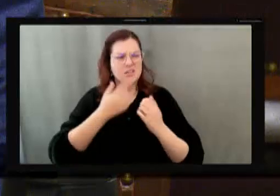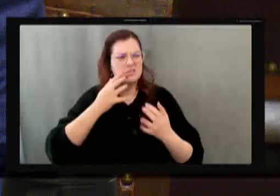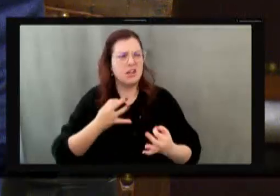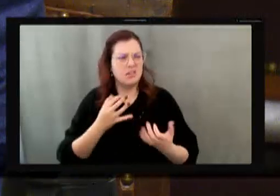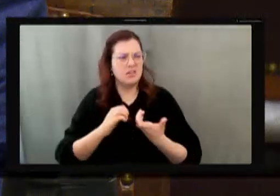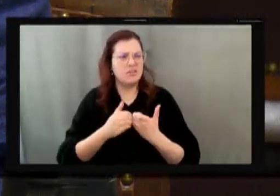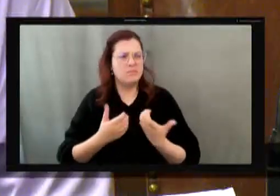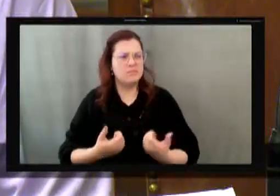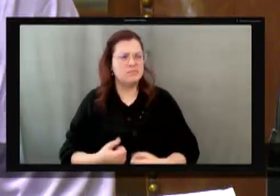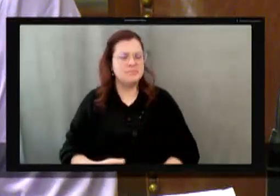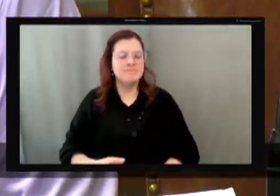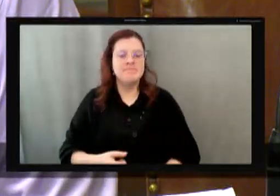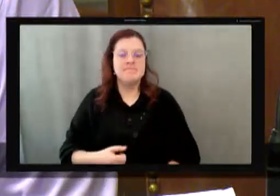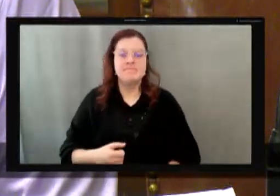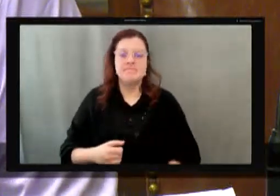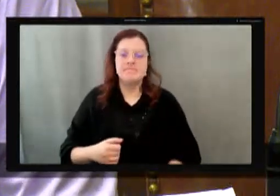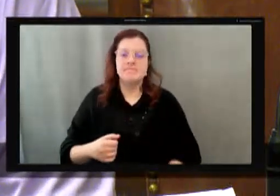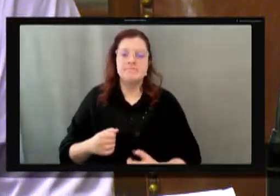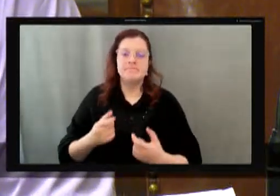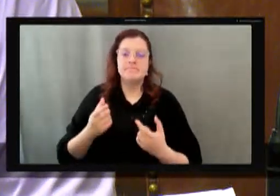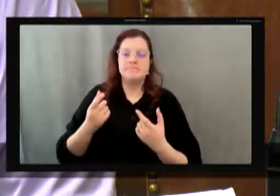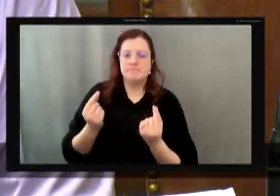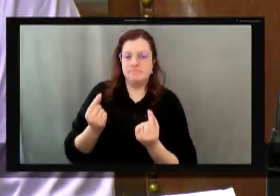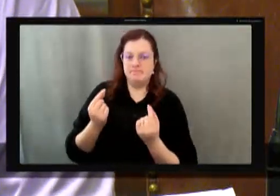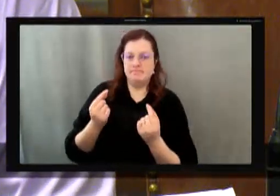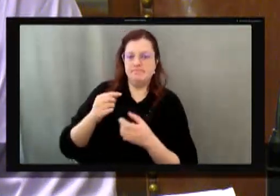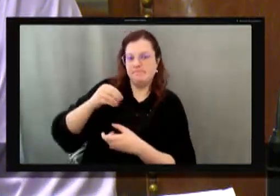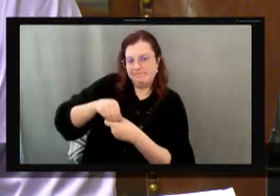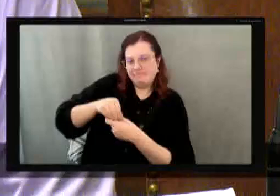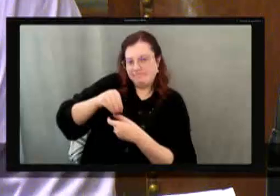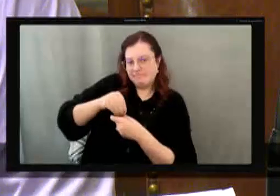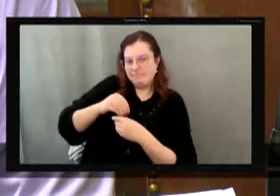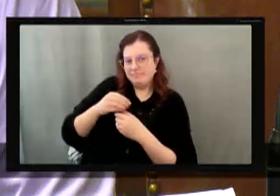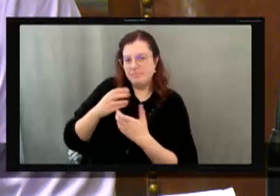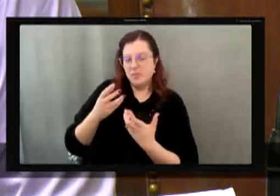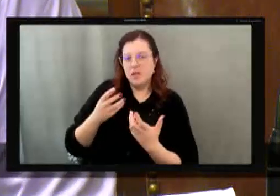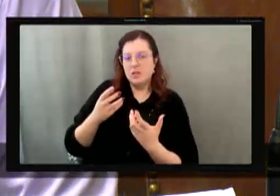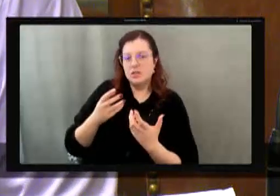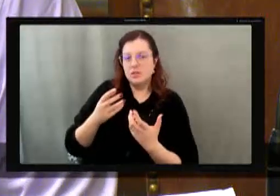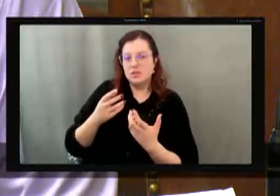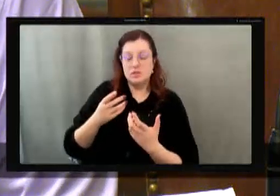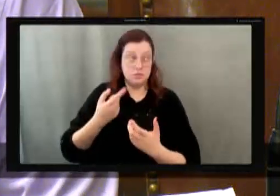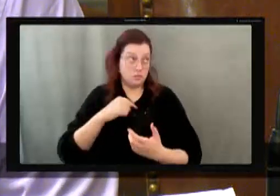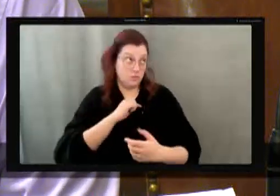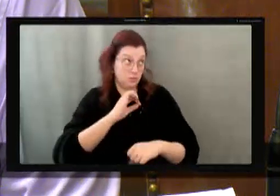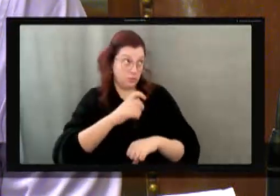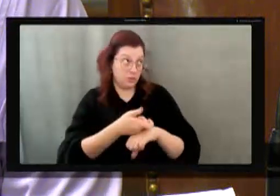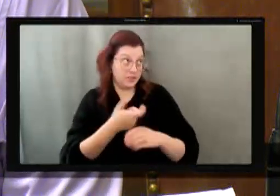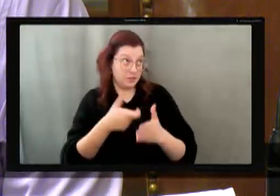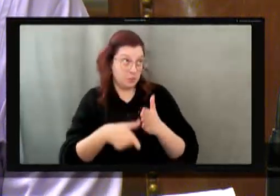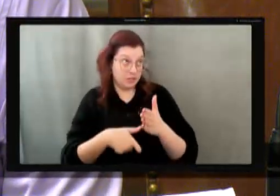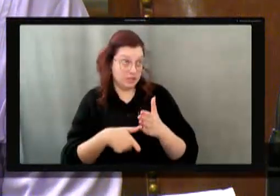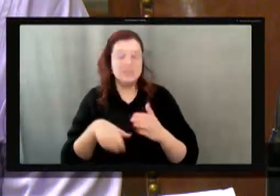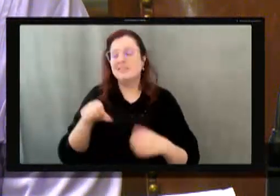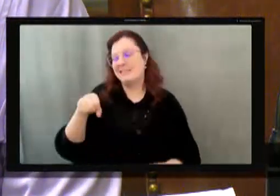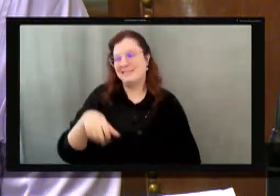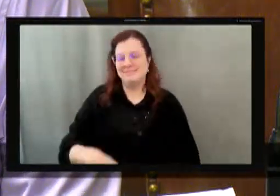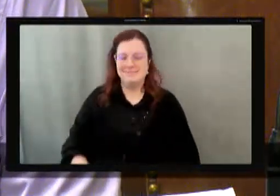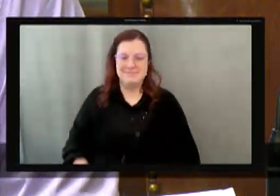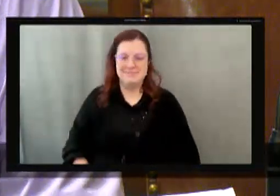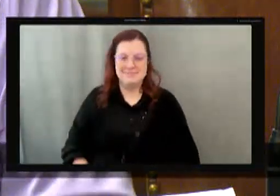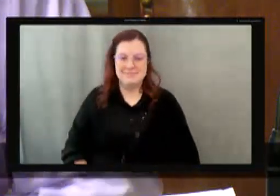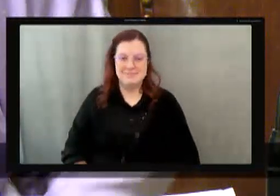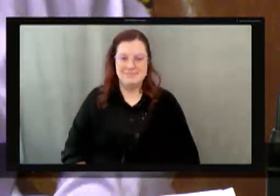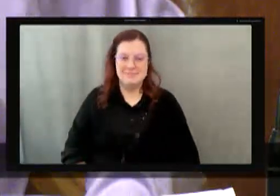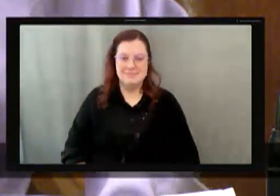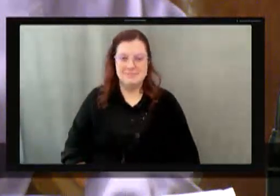worth? So we do that internally. So we set the price? We set the price, yeah. It's not a bidding process.